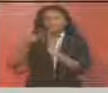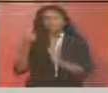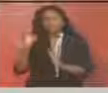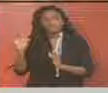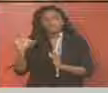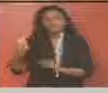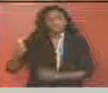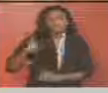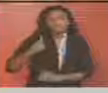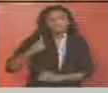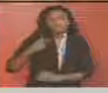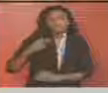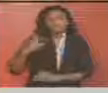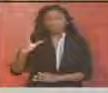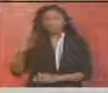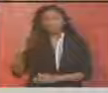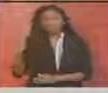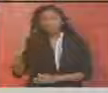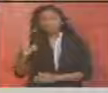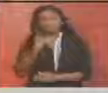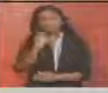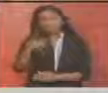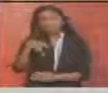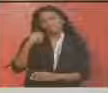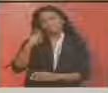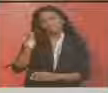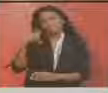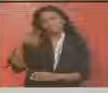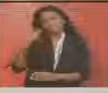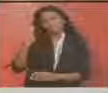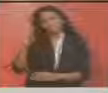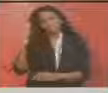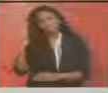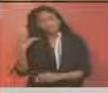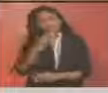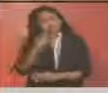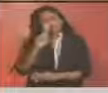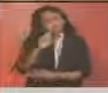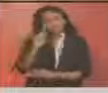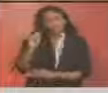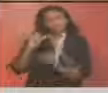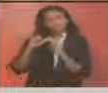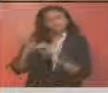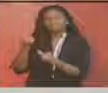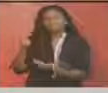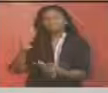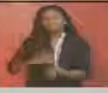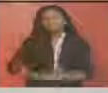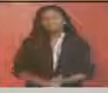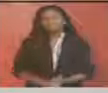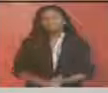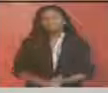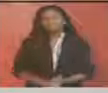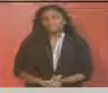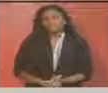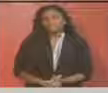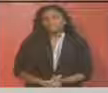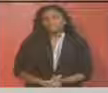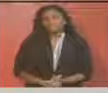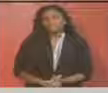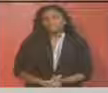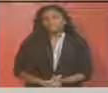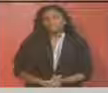12, Napa 12, and UTT 12. Just to correct, the 35 persons